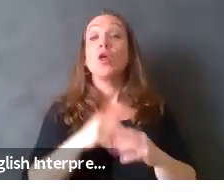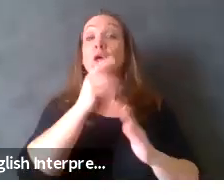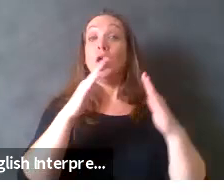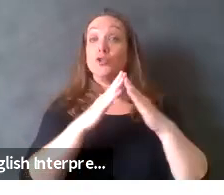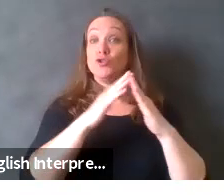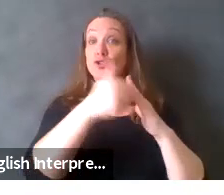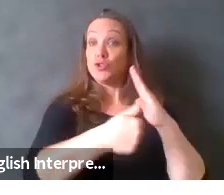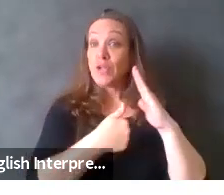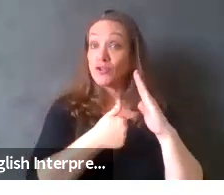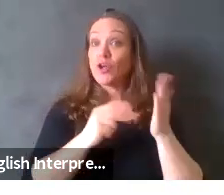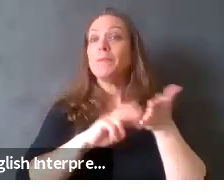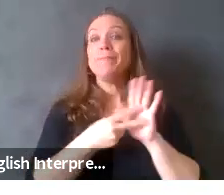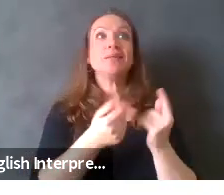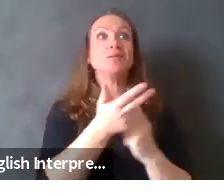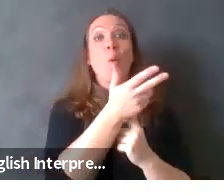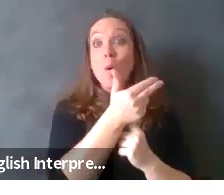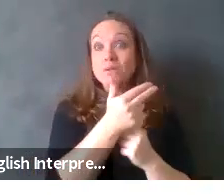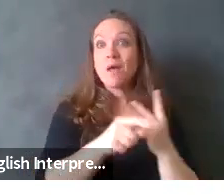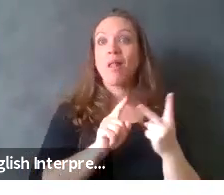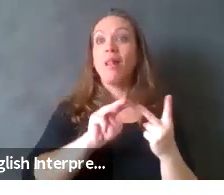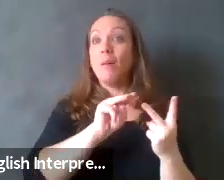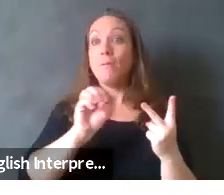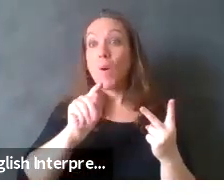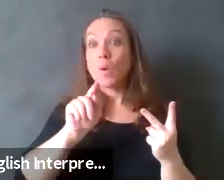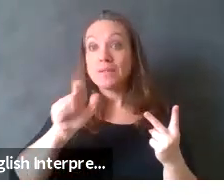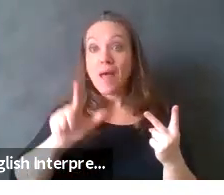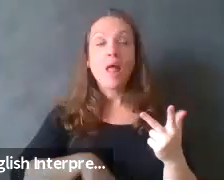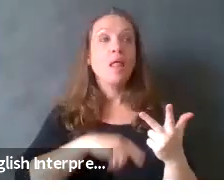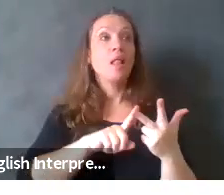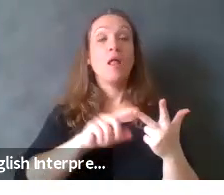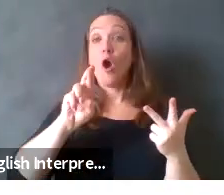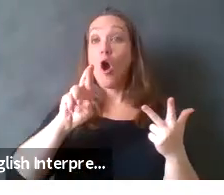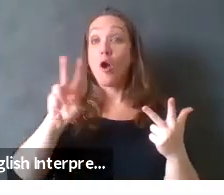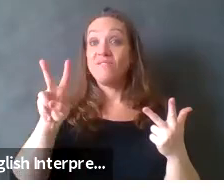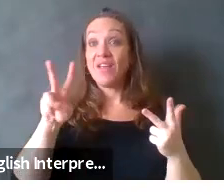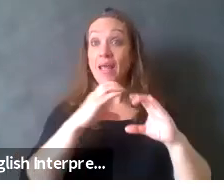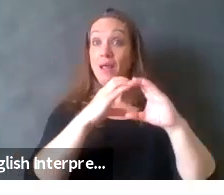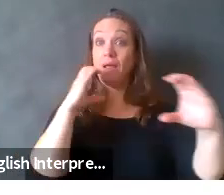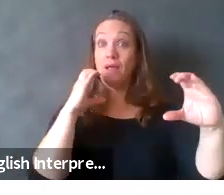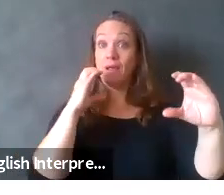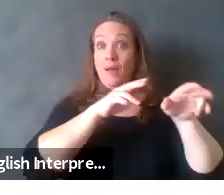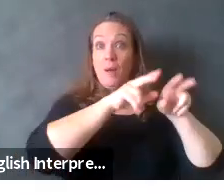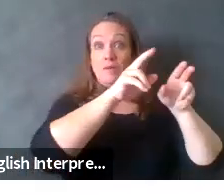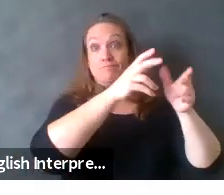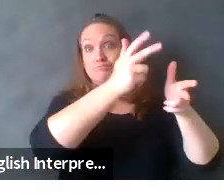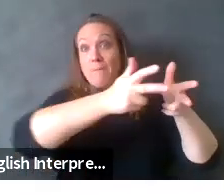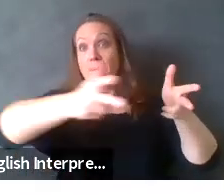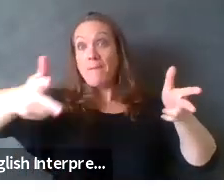include hotels, motels, RV campgrounds. A lot of that is going on in California right